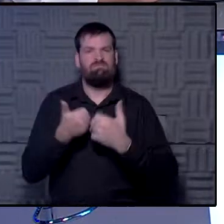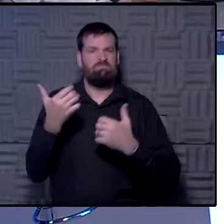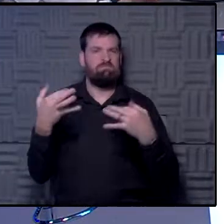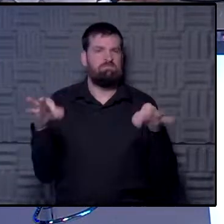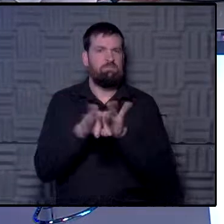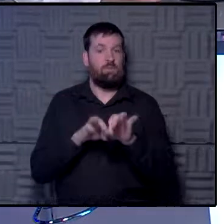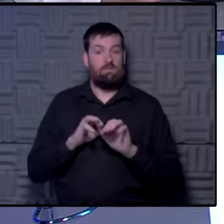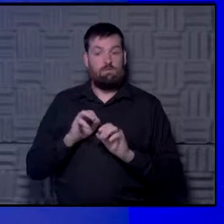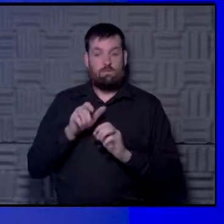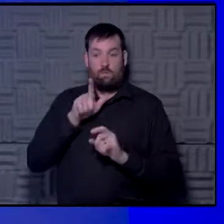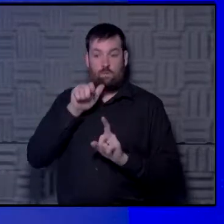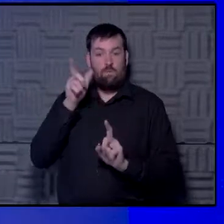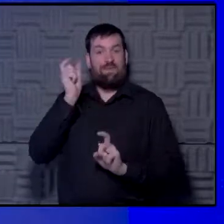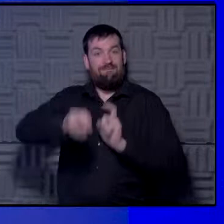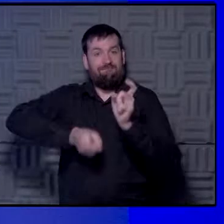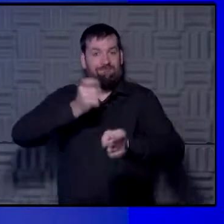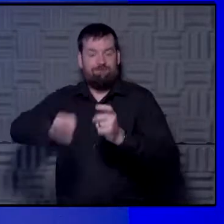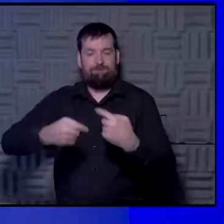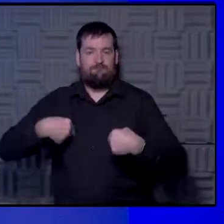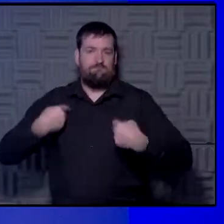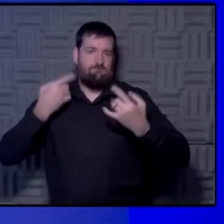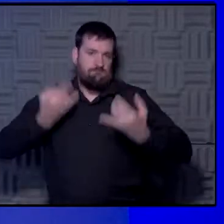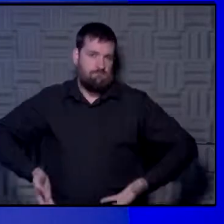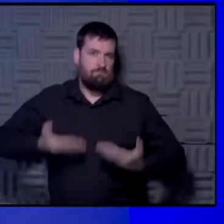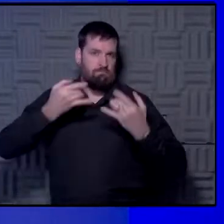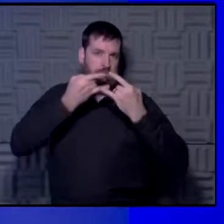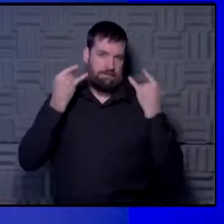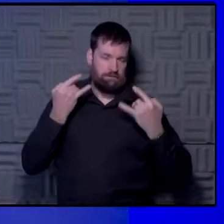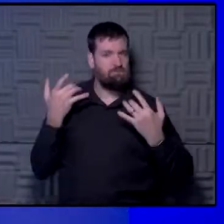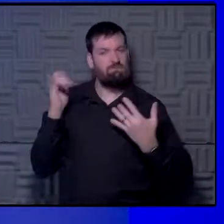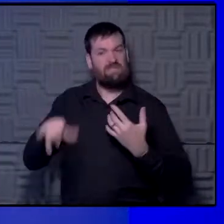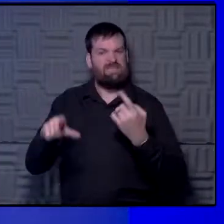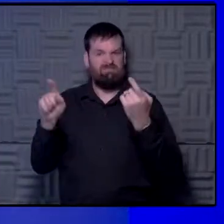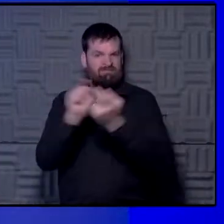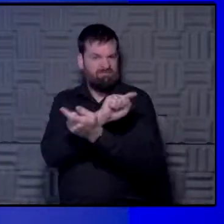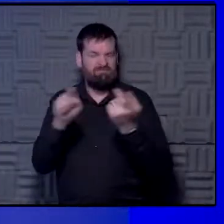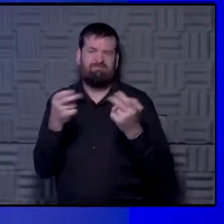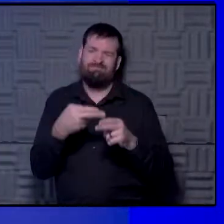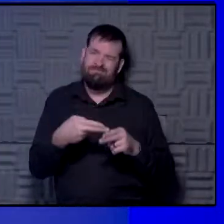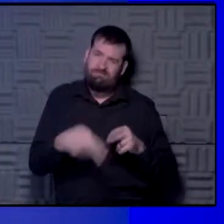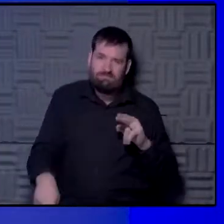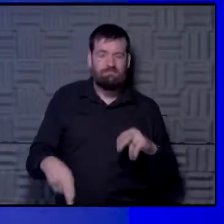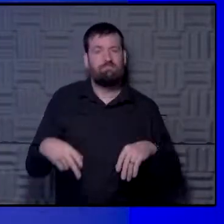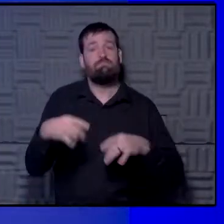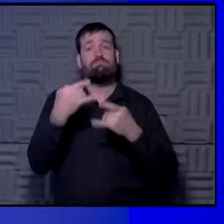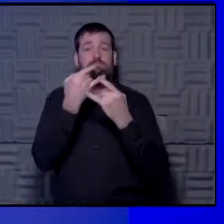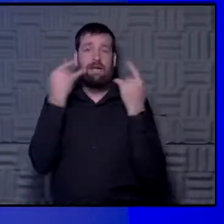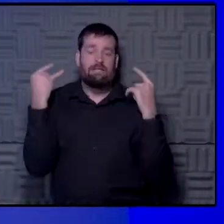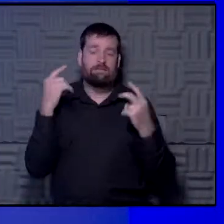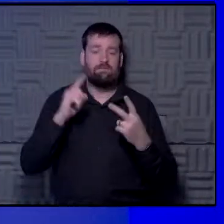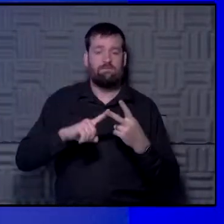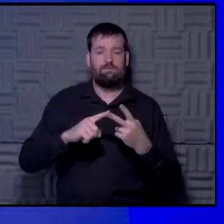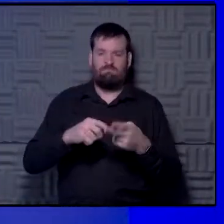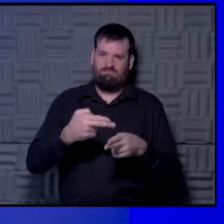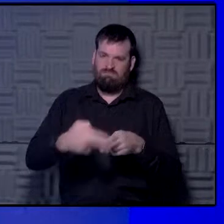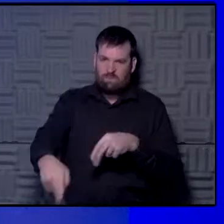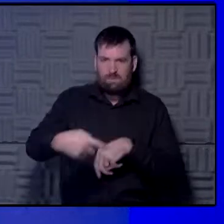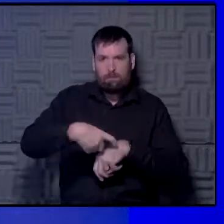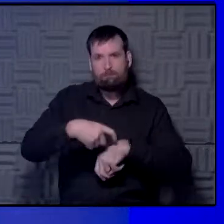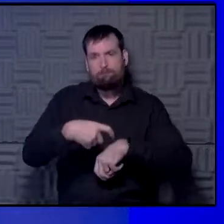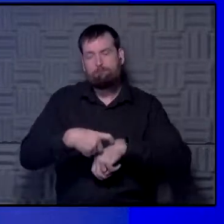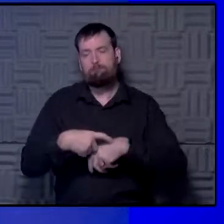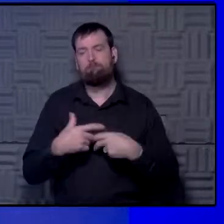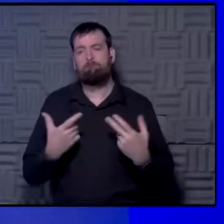in the house giving out the candy. That interaction is going to be extremely brief. So with the masking, with the short duration of